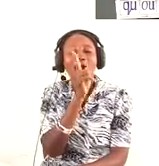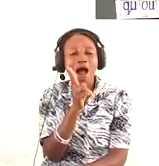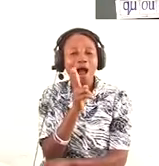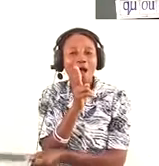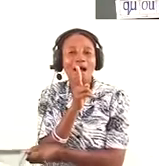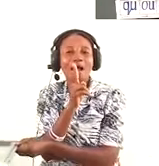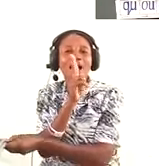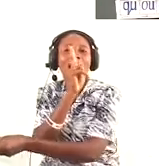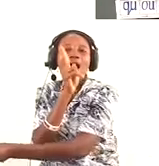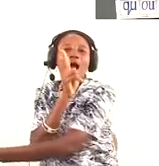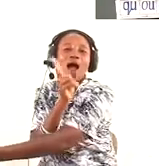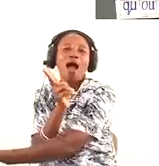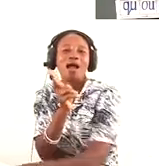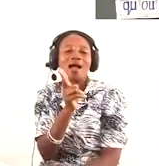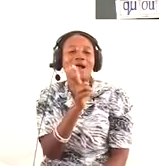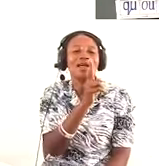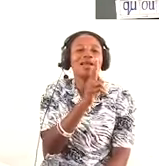Half.